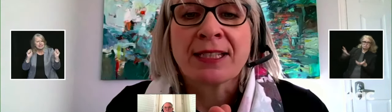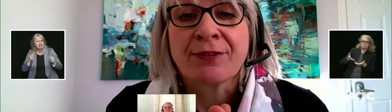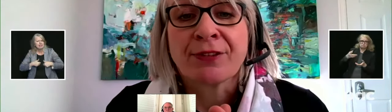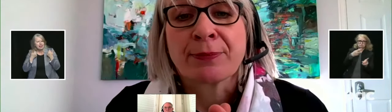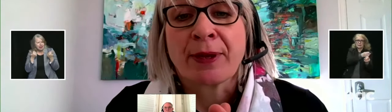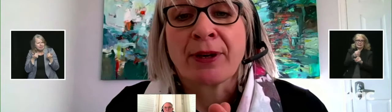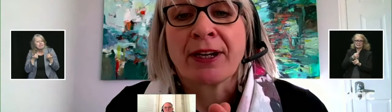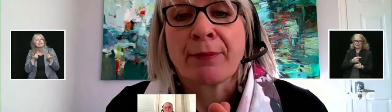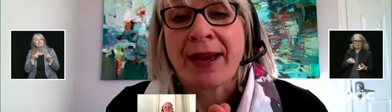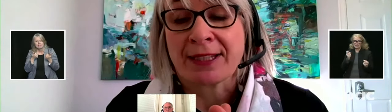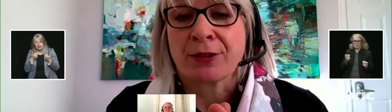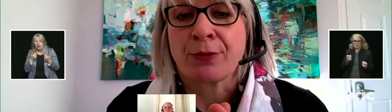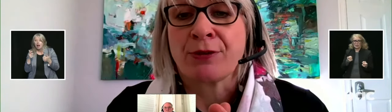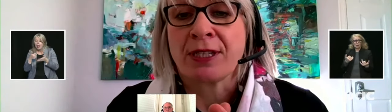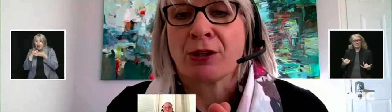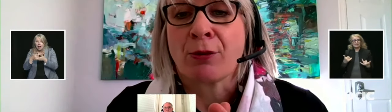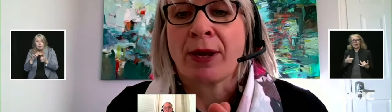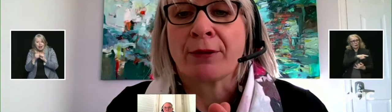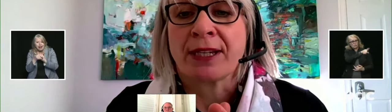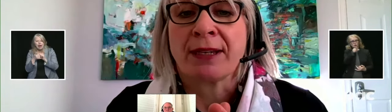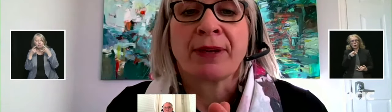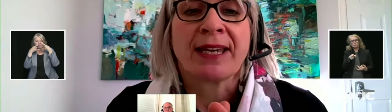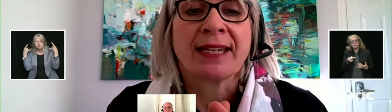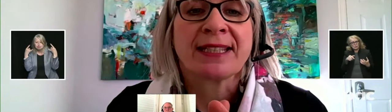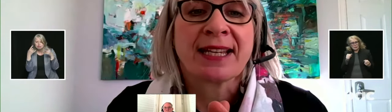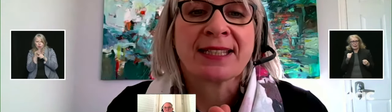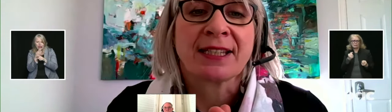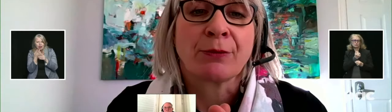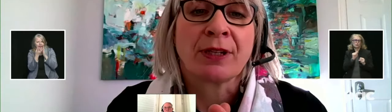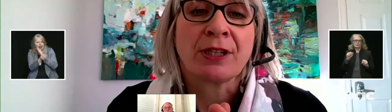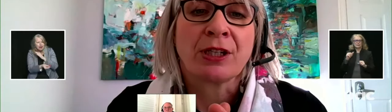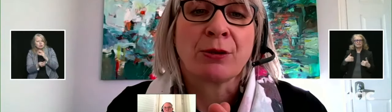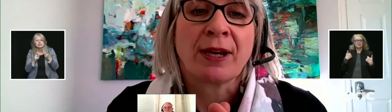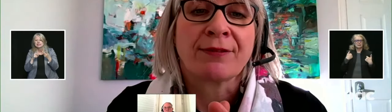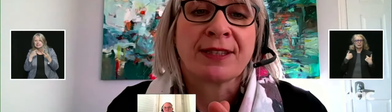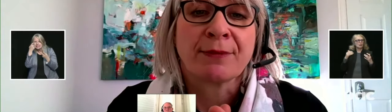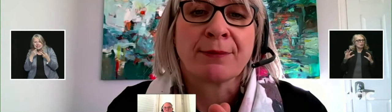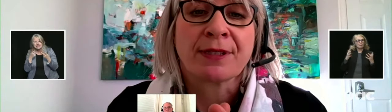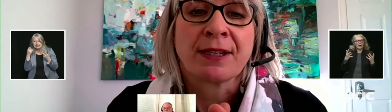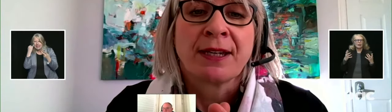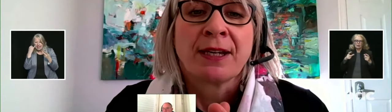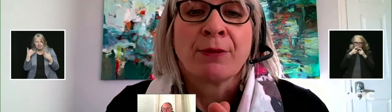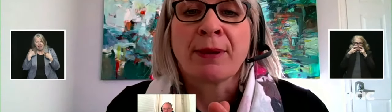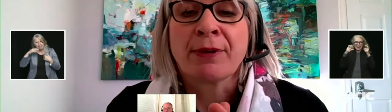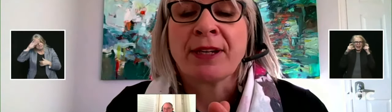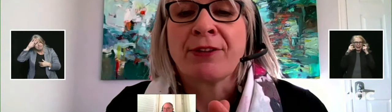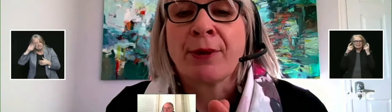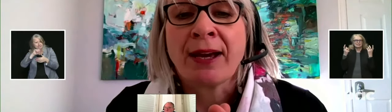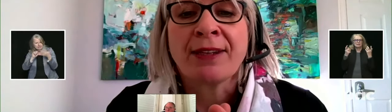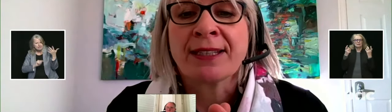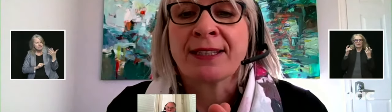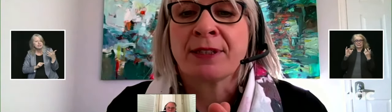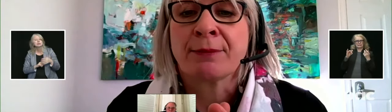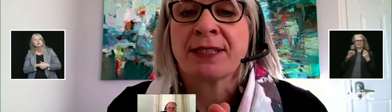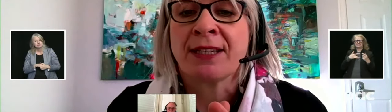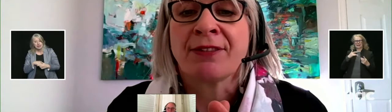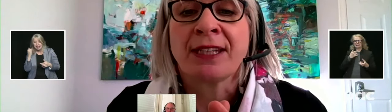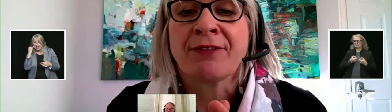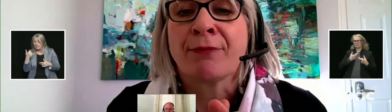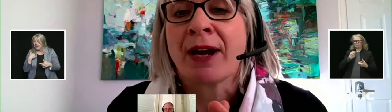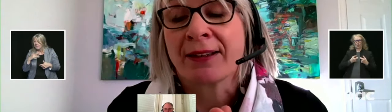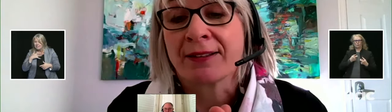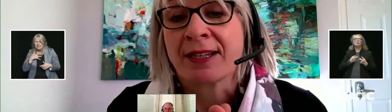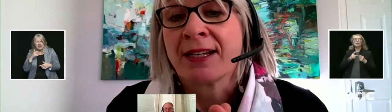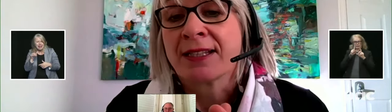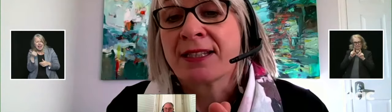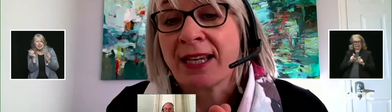And you make a difference by wearing a mask when you need to go out and by getting tested when you have symptoms. Remember, if you have any symptoms, even